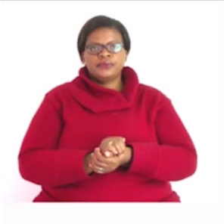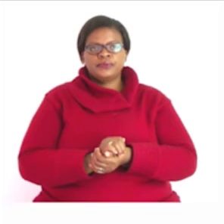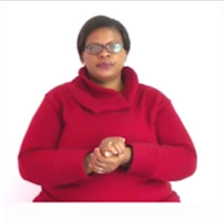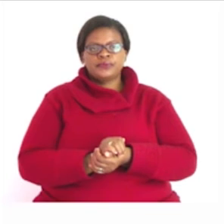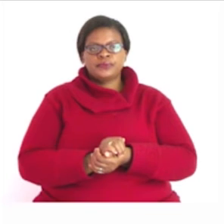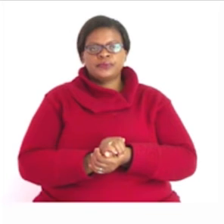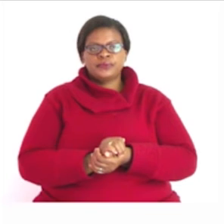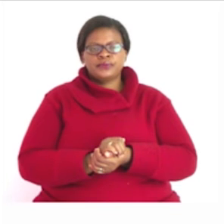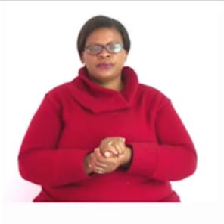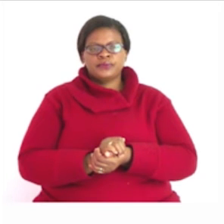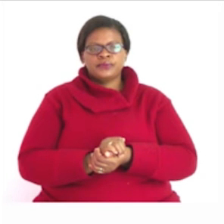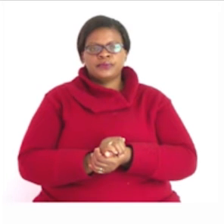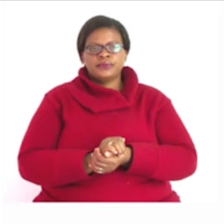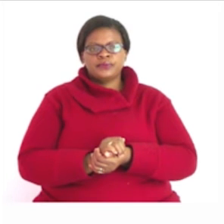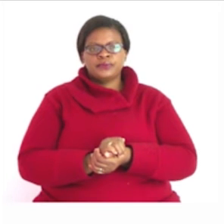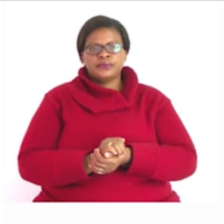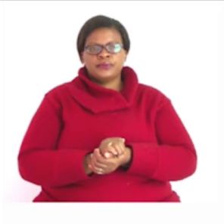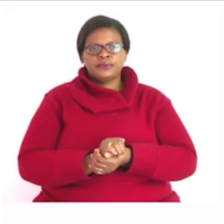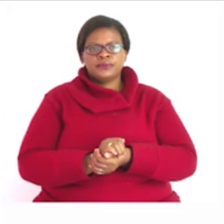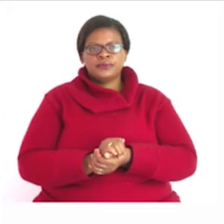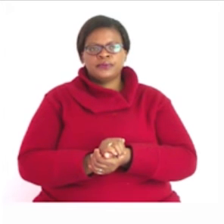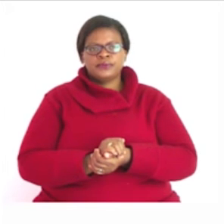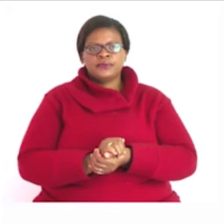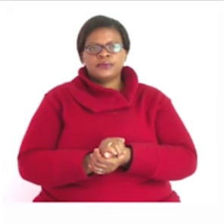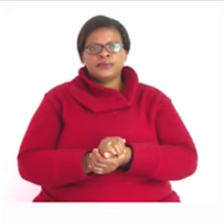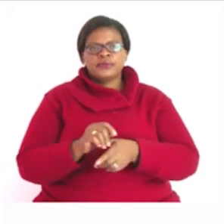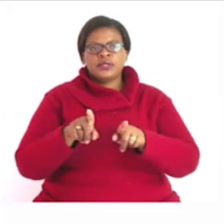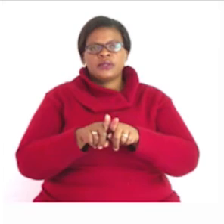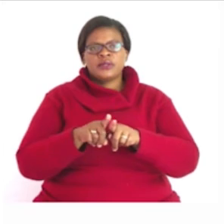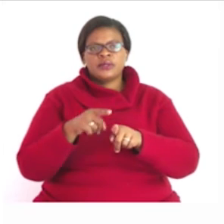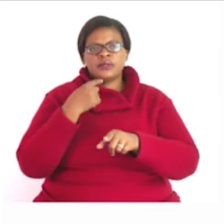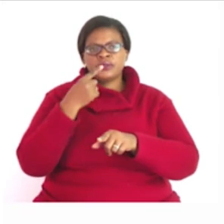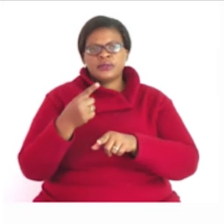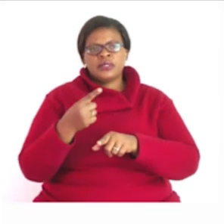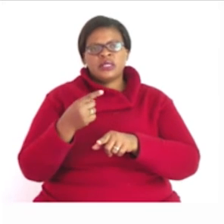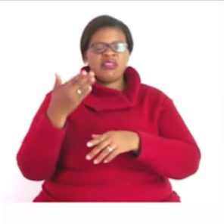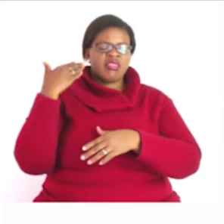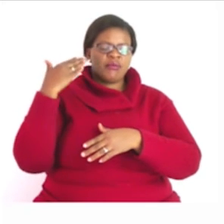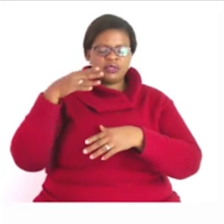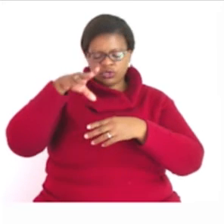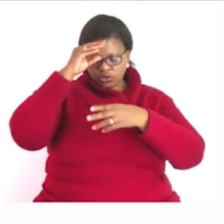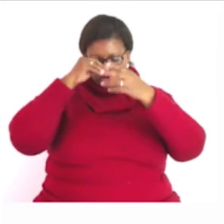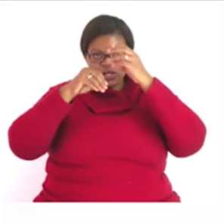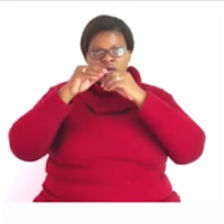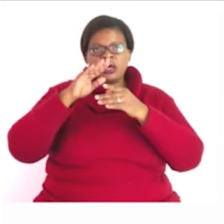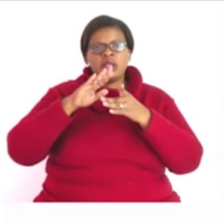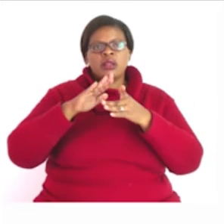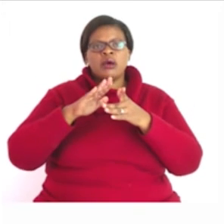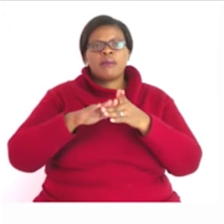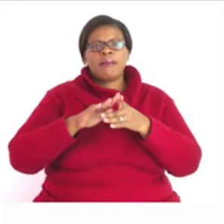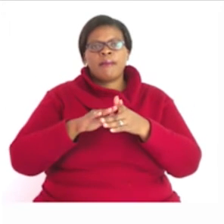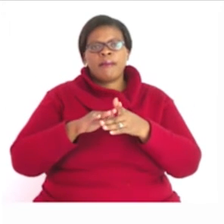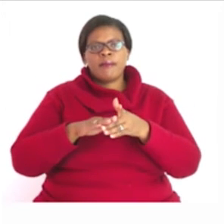So follow with me. It says, previously you have learned that we could determine the